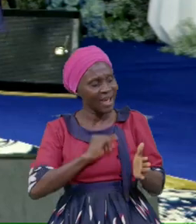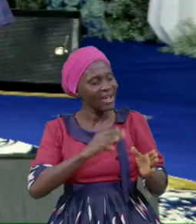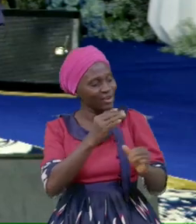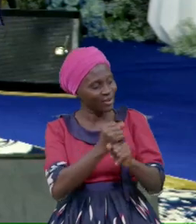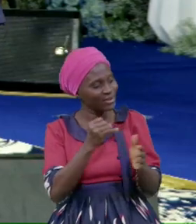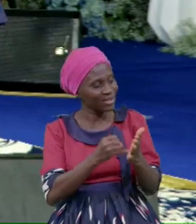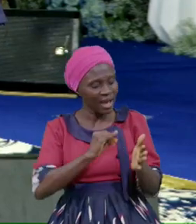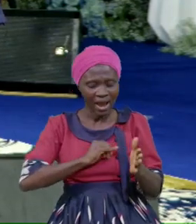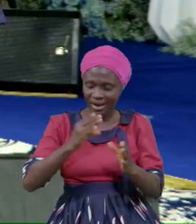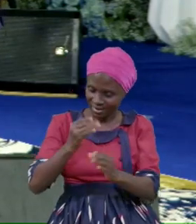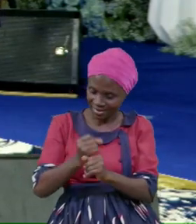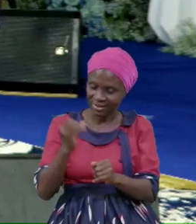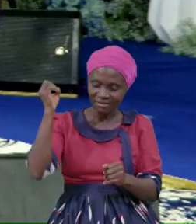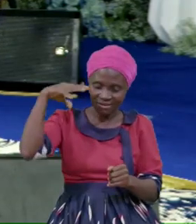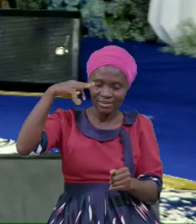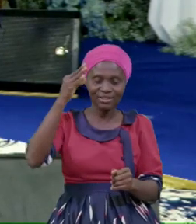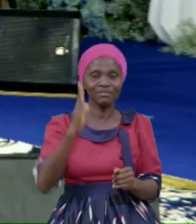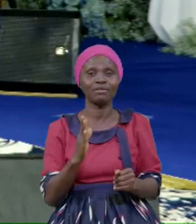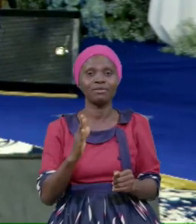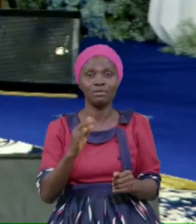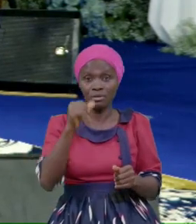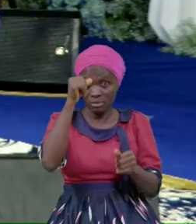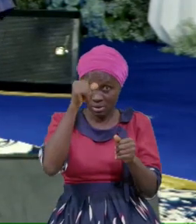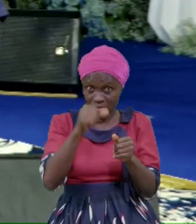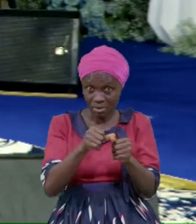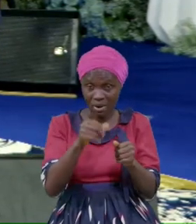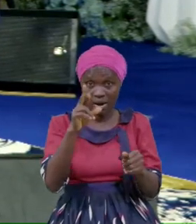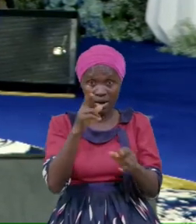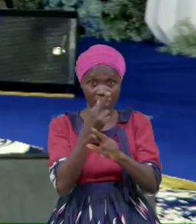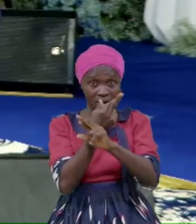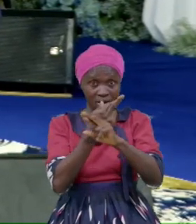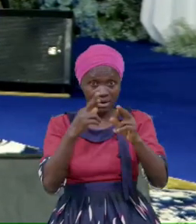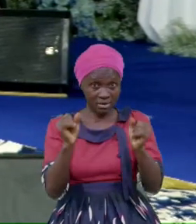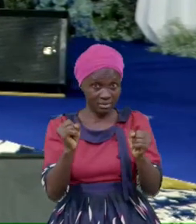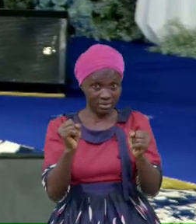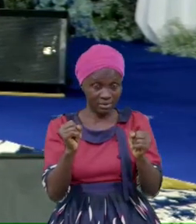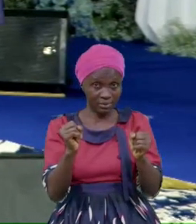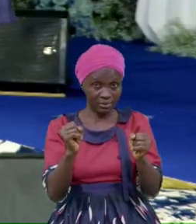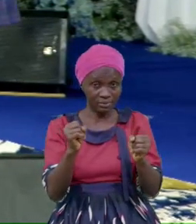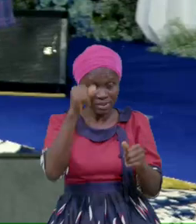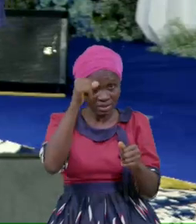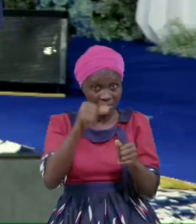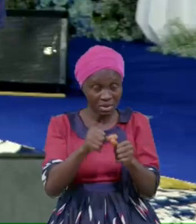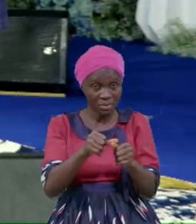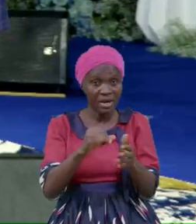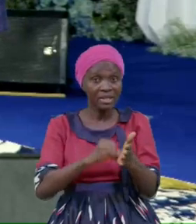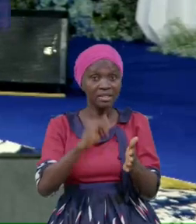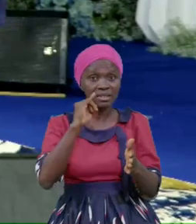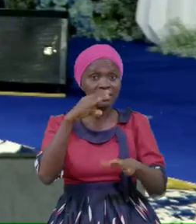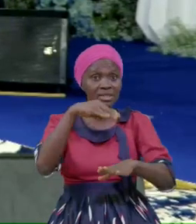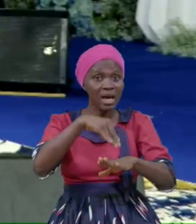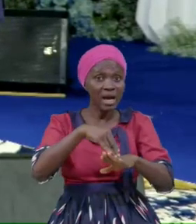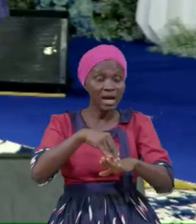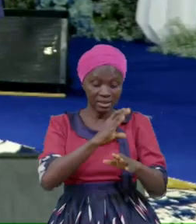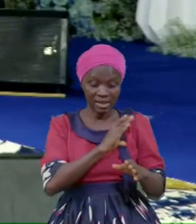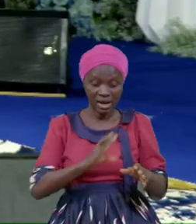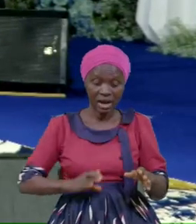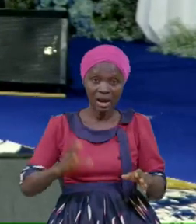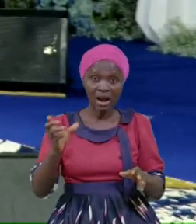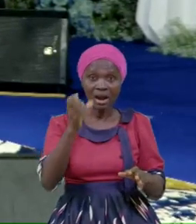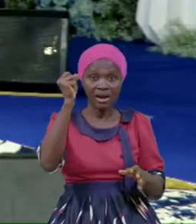God. Remember, redemption, God's redemption. Remember, at Christ's expense, he paid it all. So now you